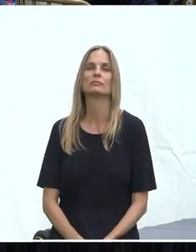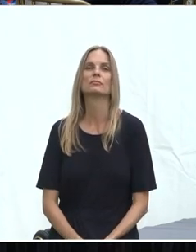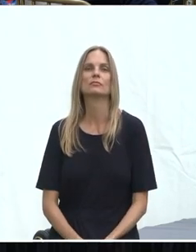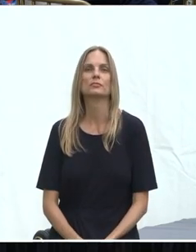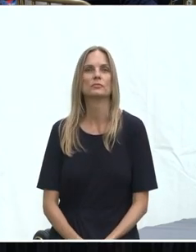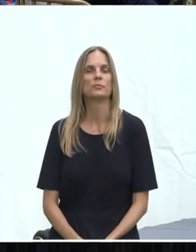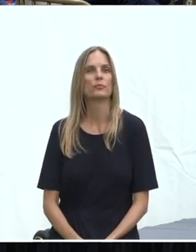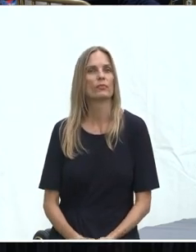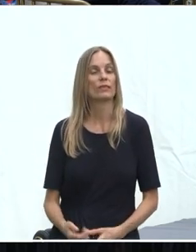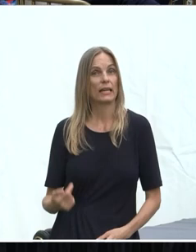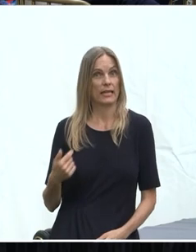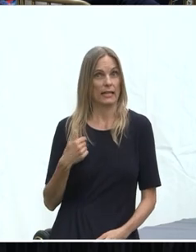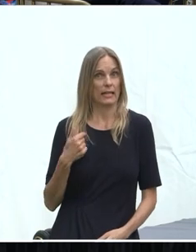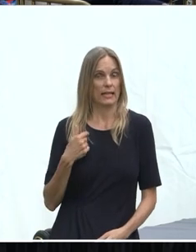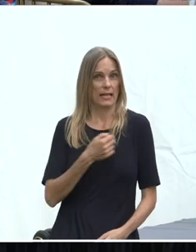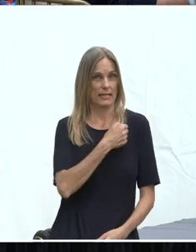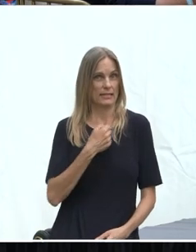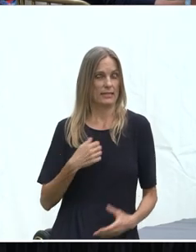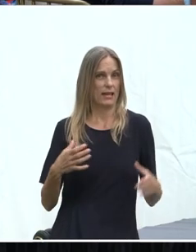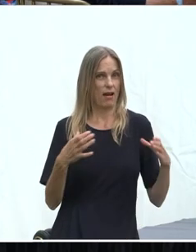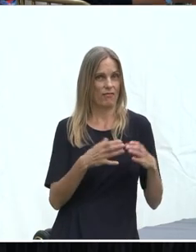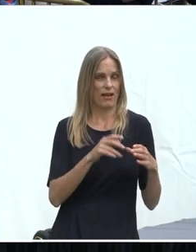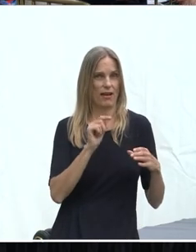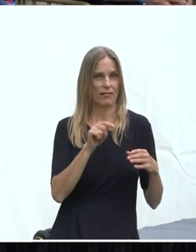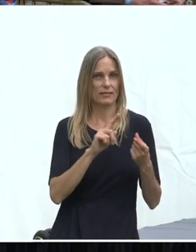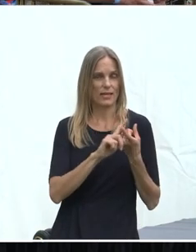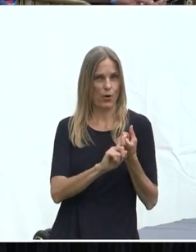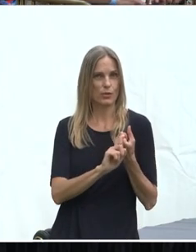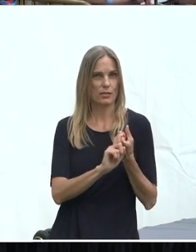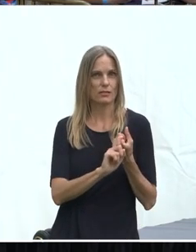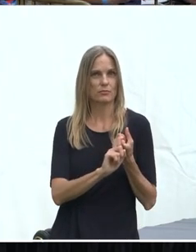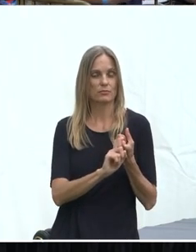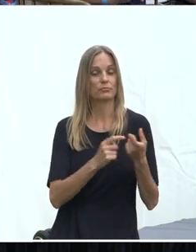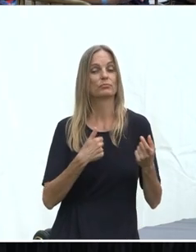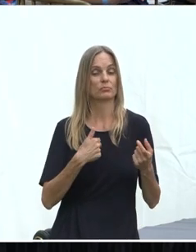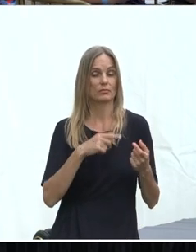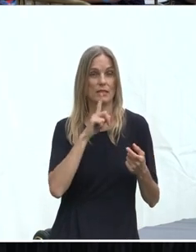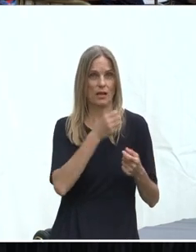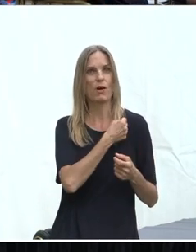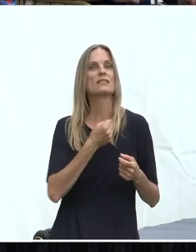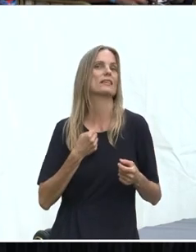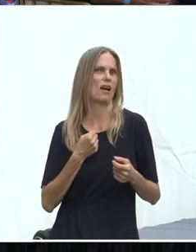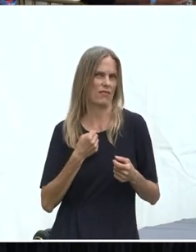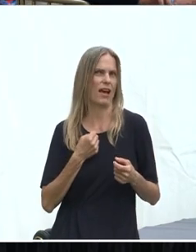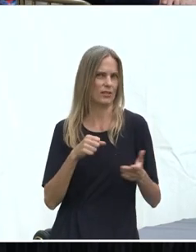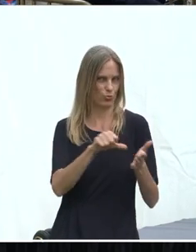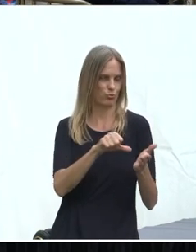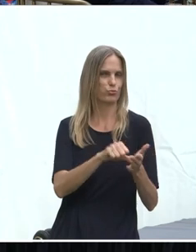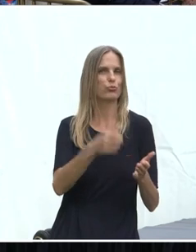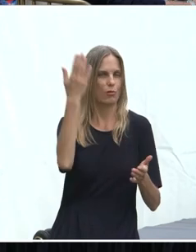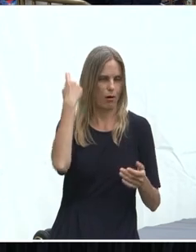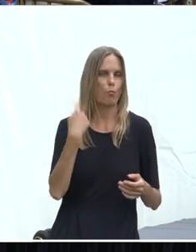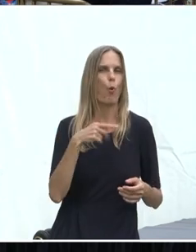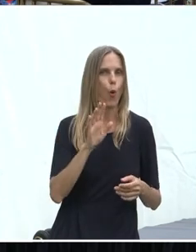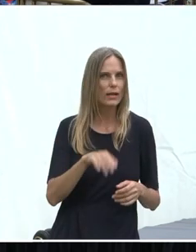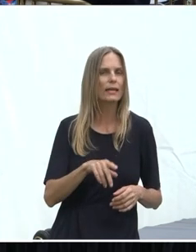Just jumping in on that, the Defense Forces side, as someone who's served as well, which was of course quite a long time ago, and I know there's been a